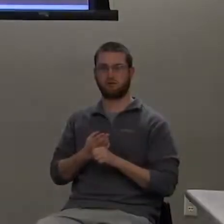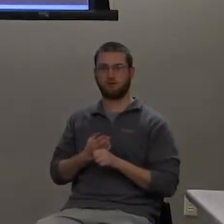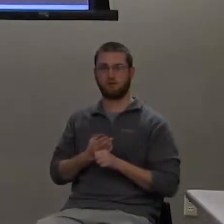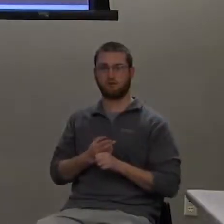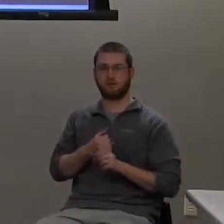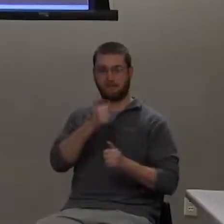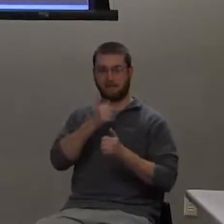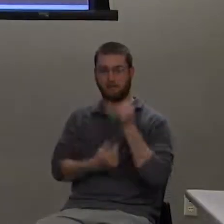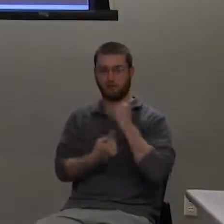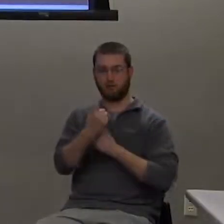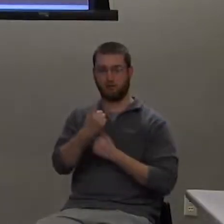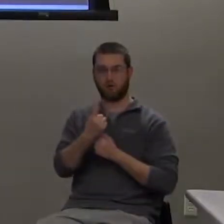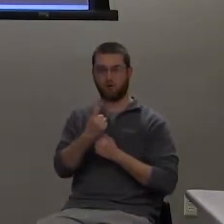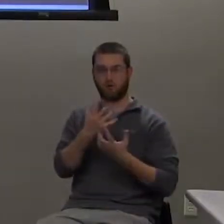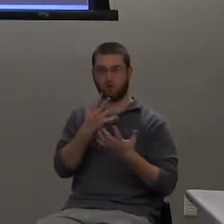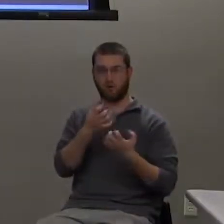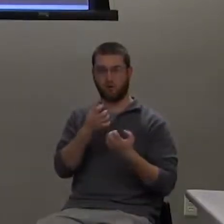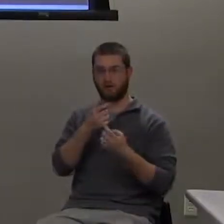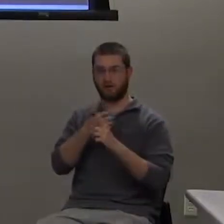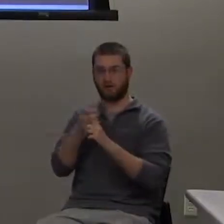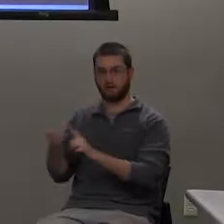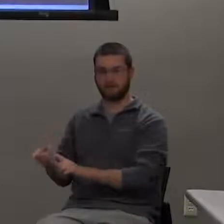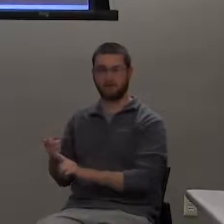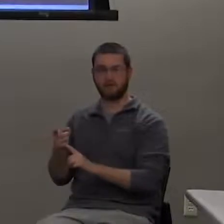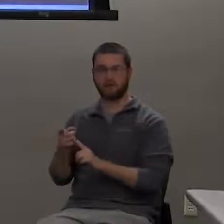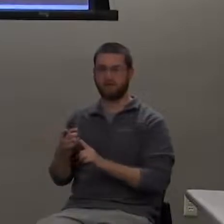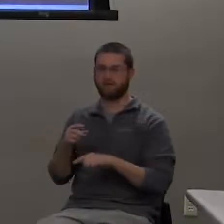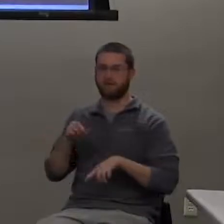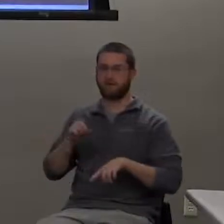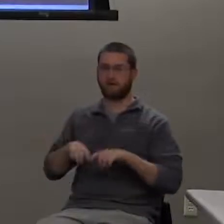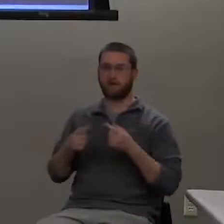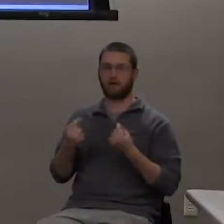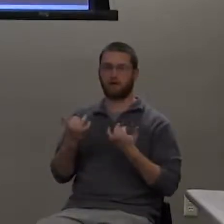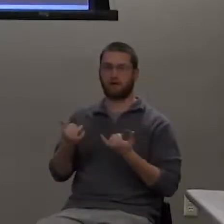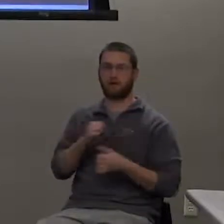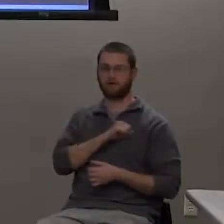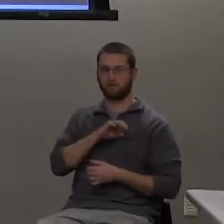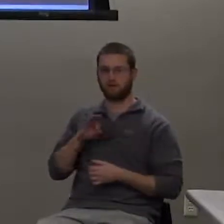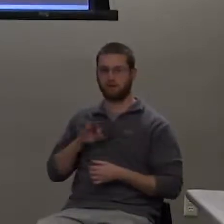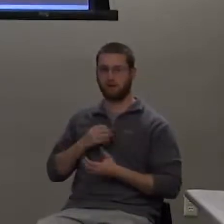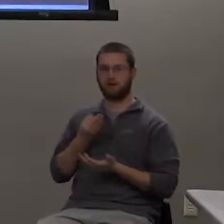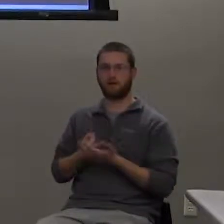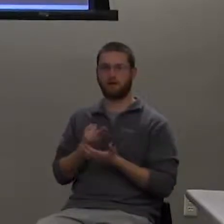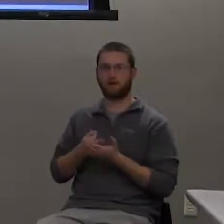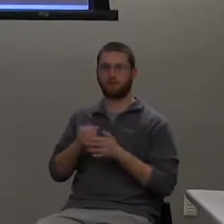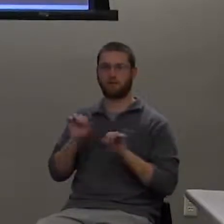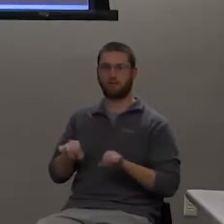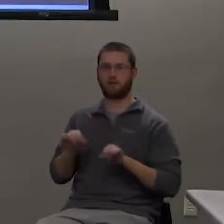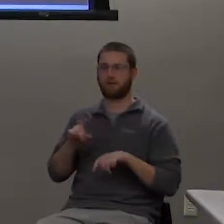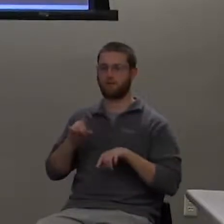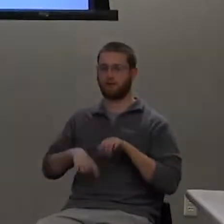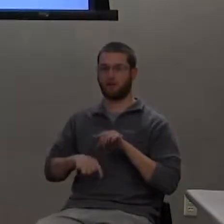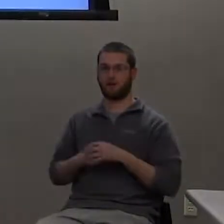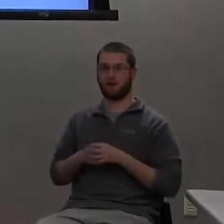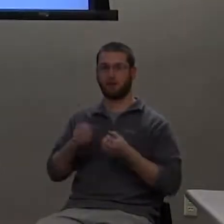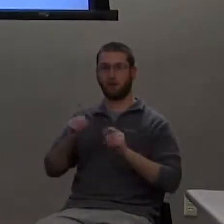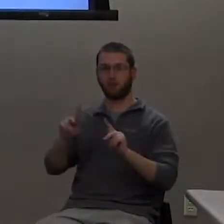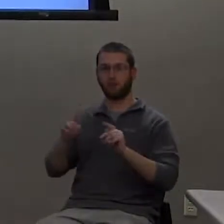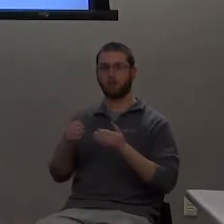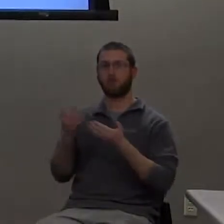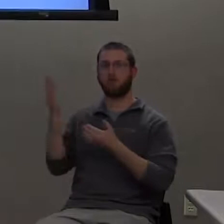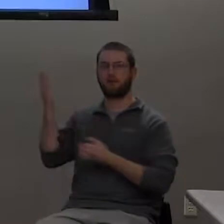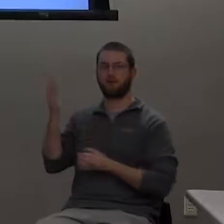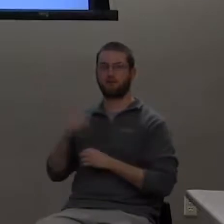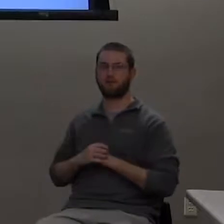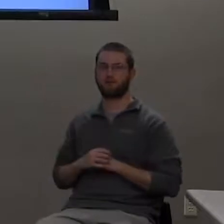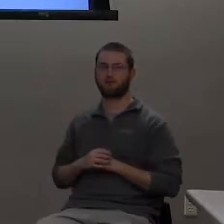individually is more than we can do with our current staffing and financial capacity. But these are all opportunities that are out there with you. What